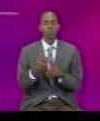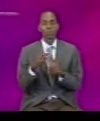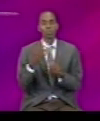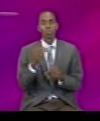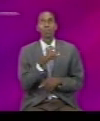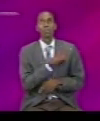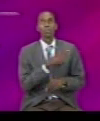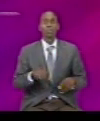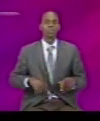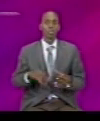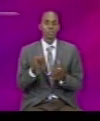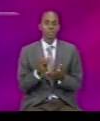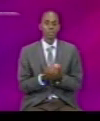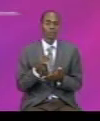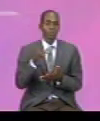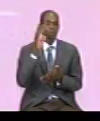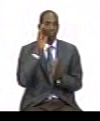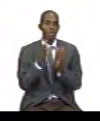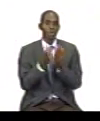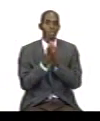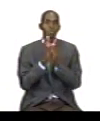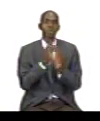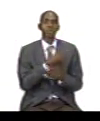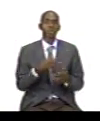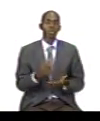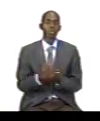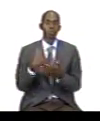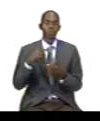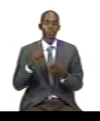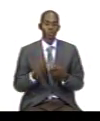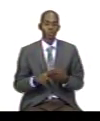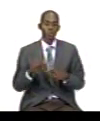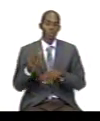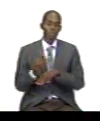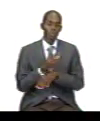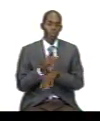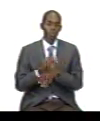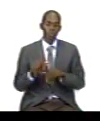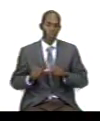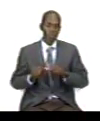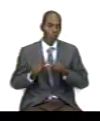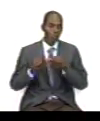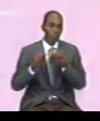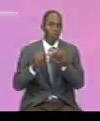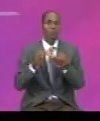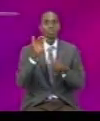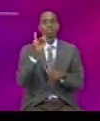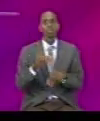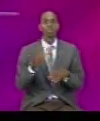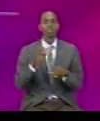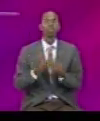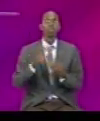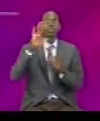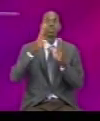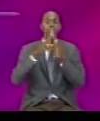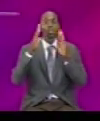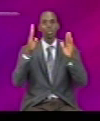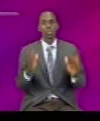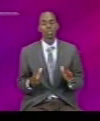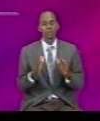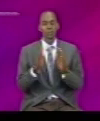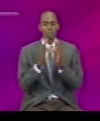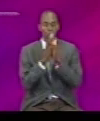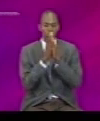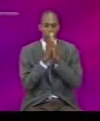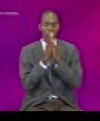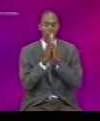to labor consistently, persistently, passionately, you know, in the vineyard of the Lord. Open your mouth